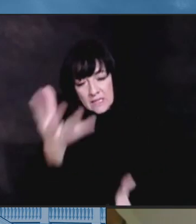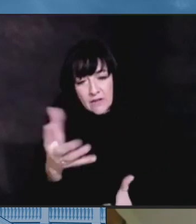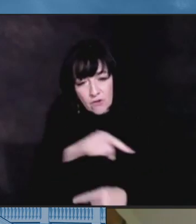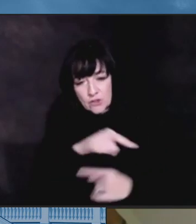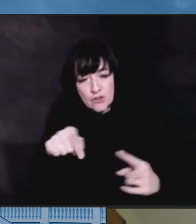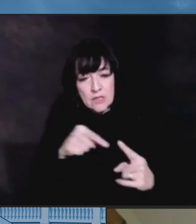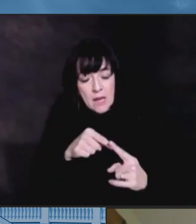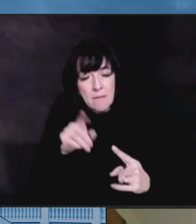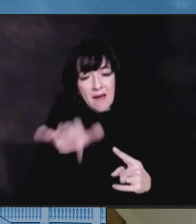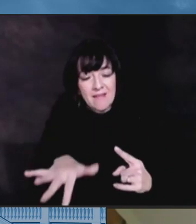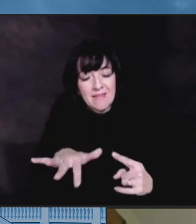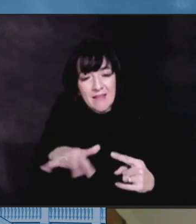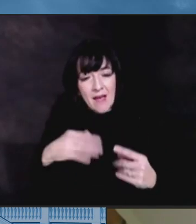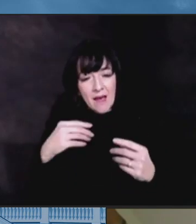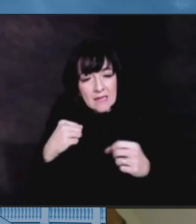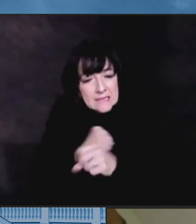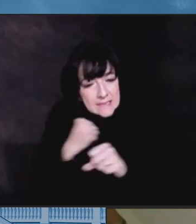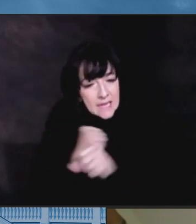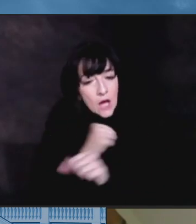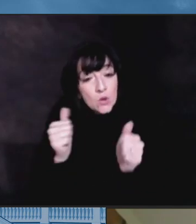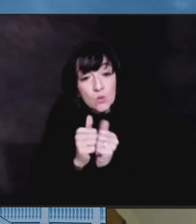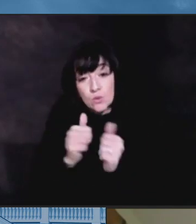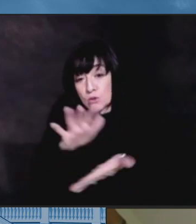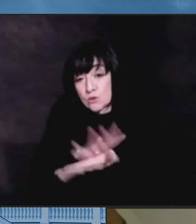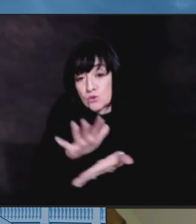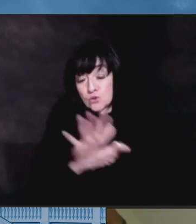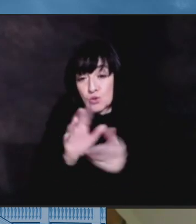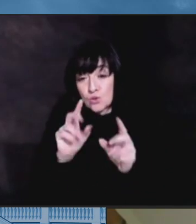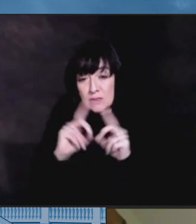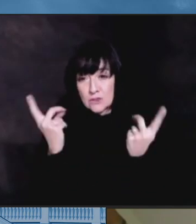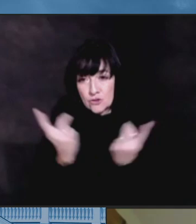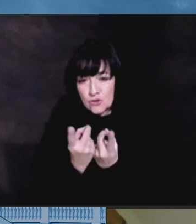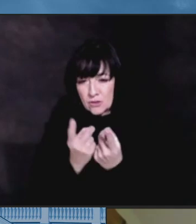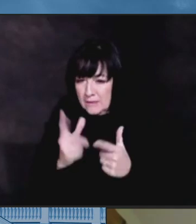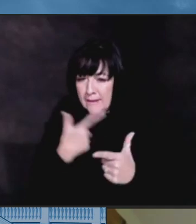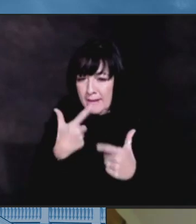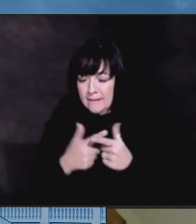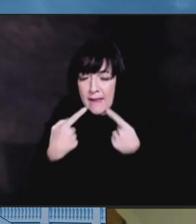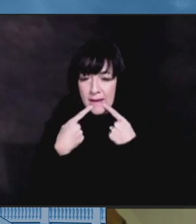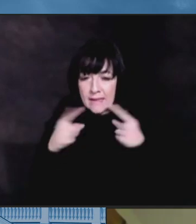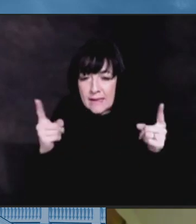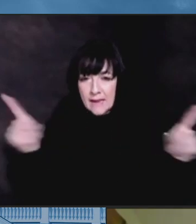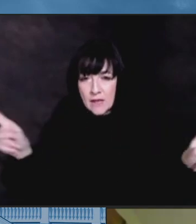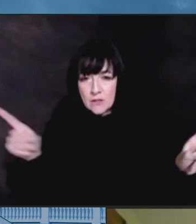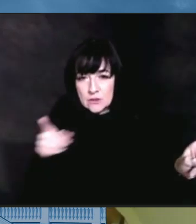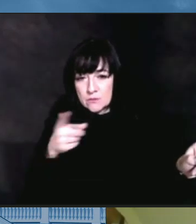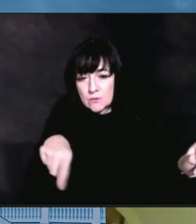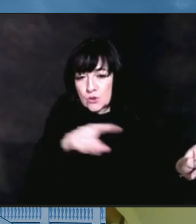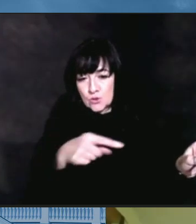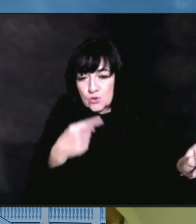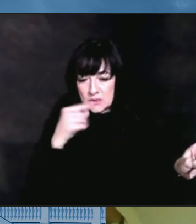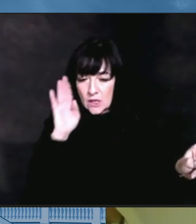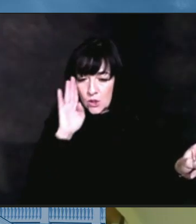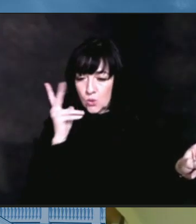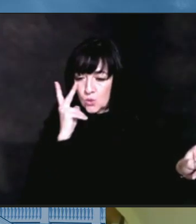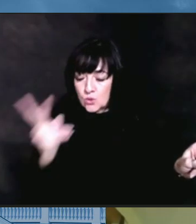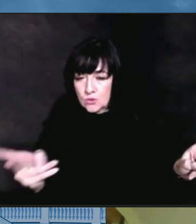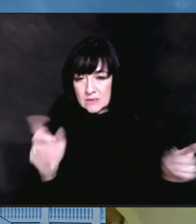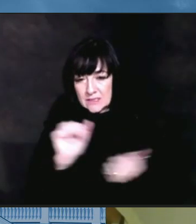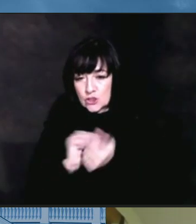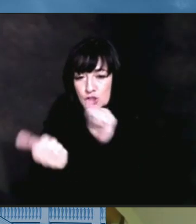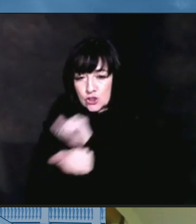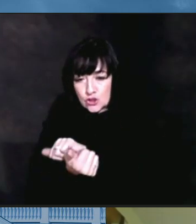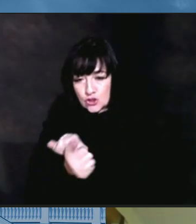transparent with that data with the school districts. And then in an announcement, you said that we would see a change to the data dashboard